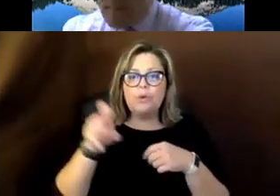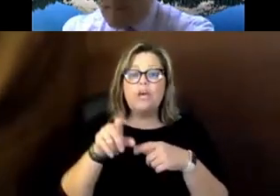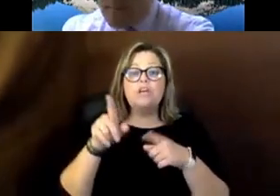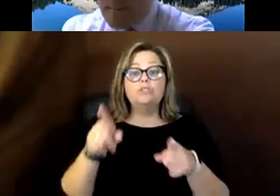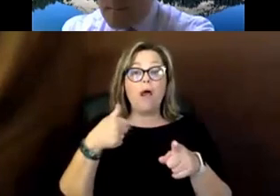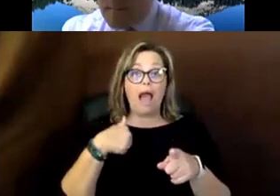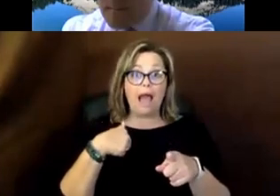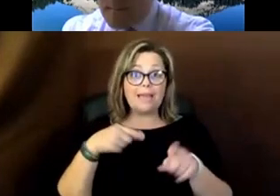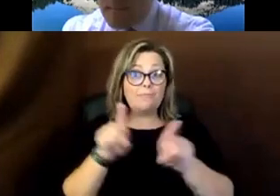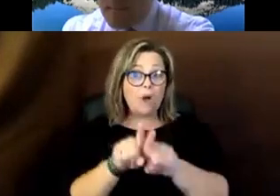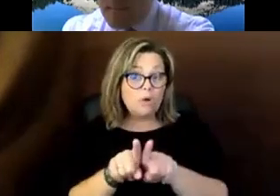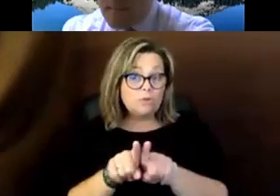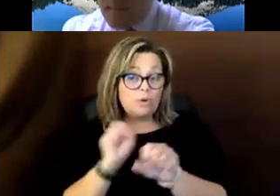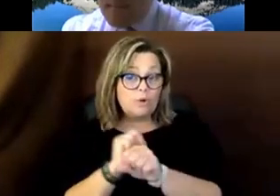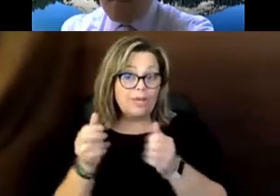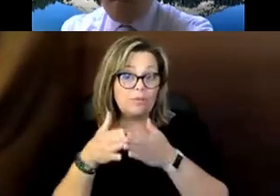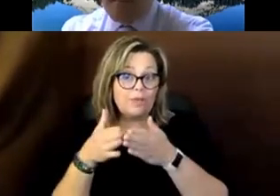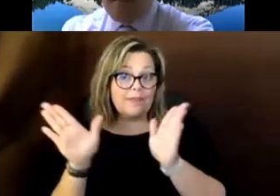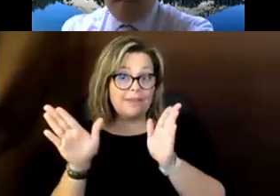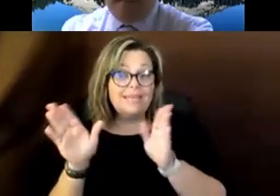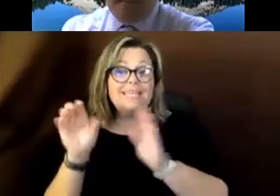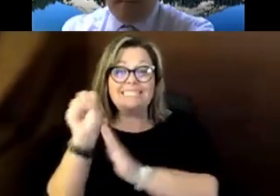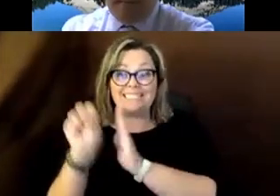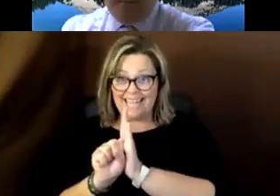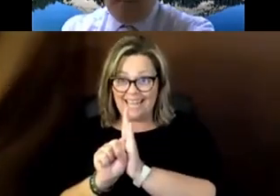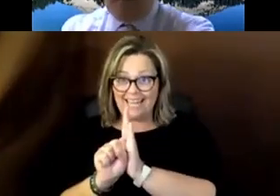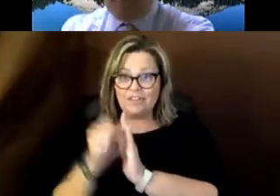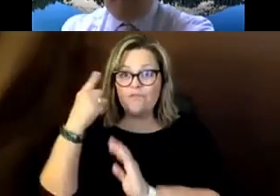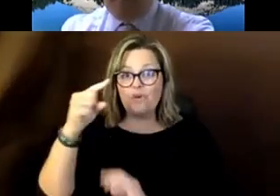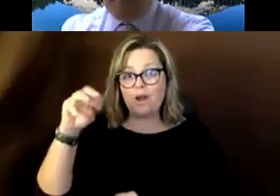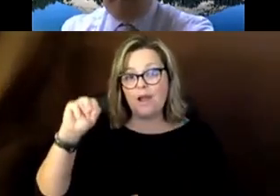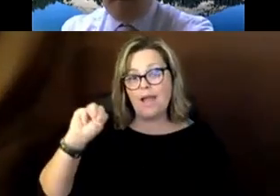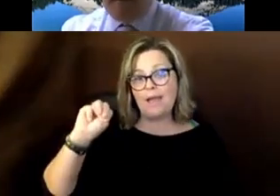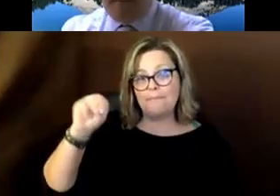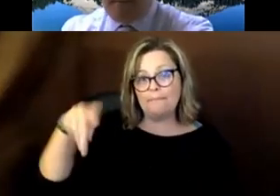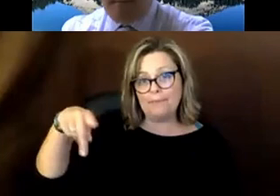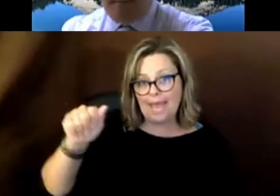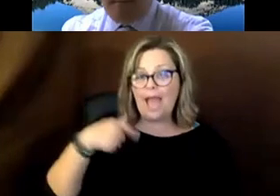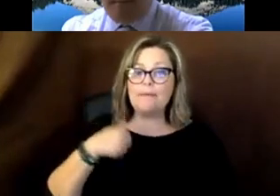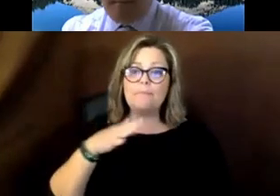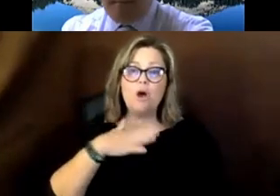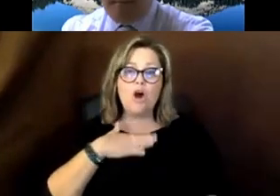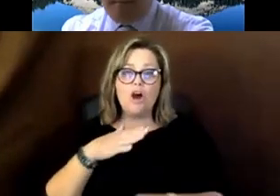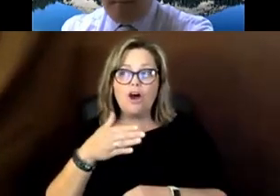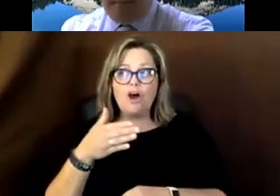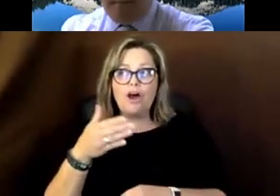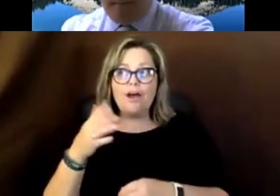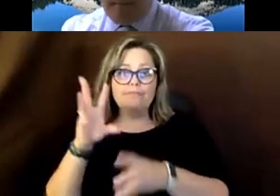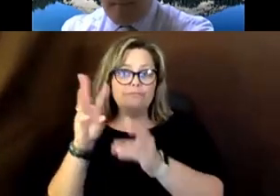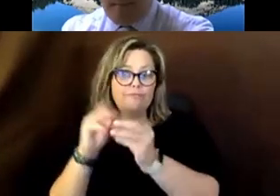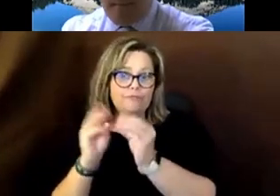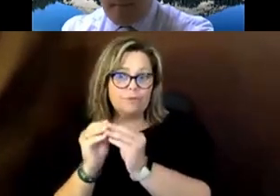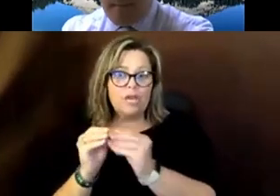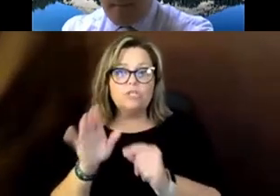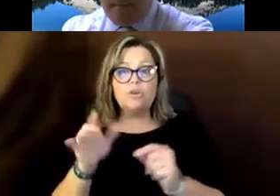of the Master Plan on Aging and a couple of stakeholder committees. Okay, the congregate